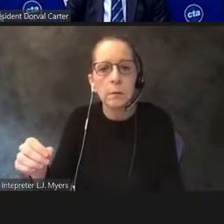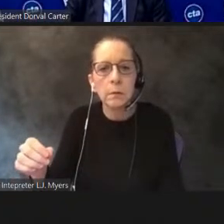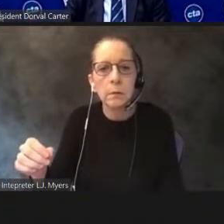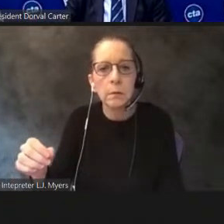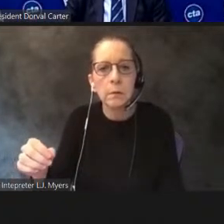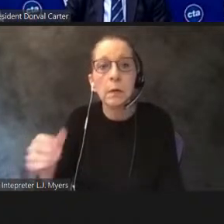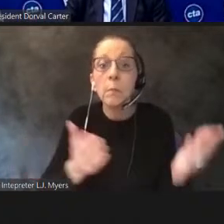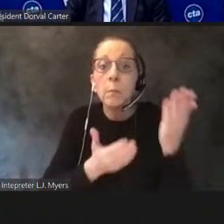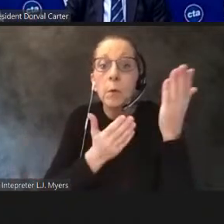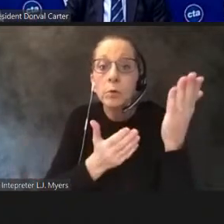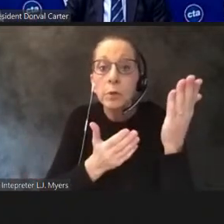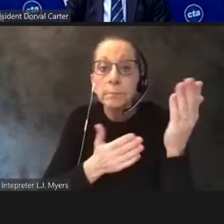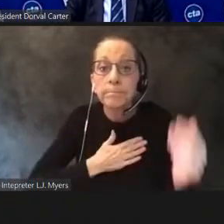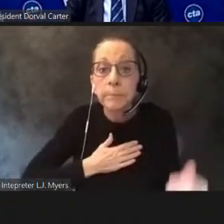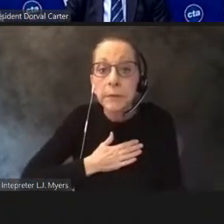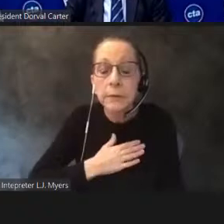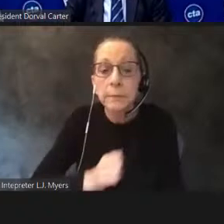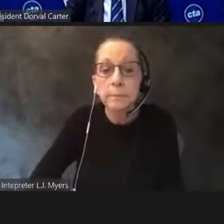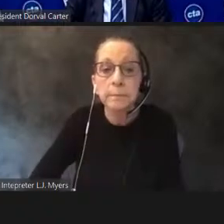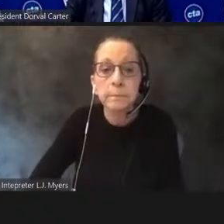We need a motion.